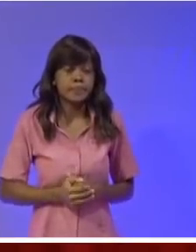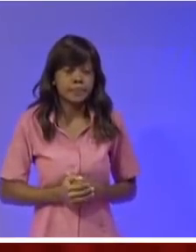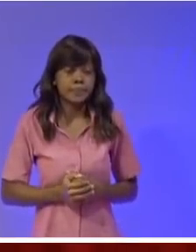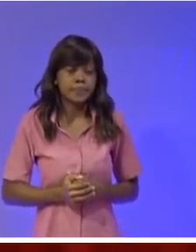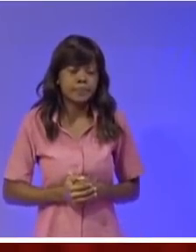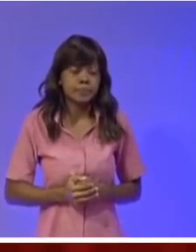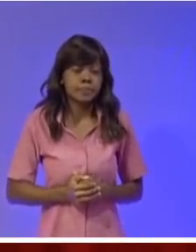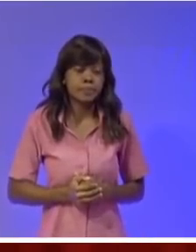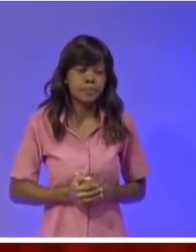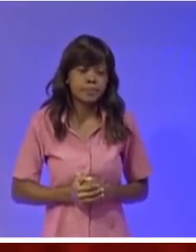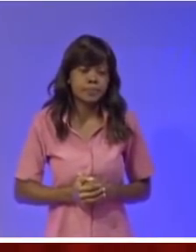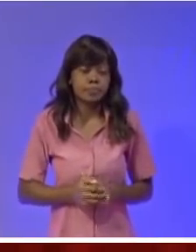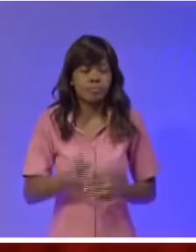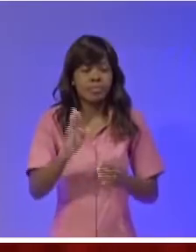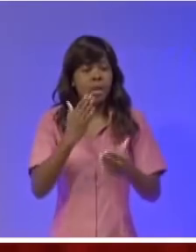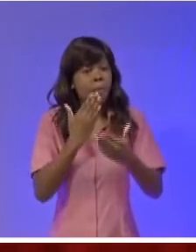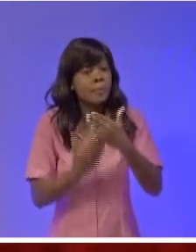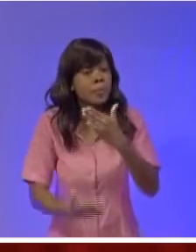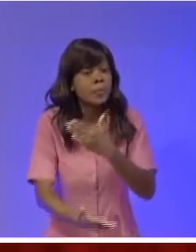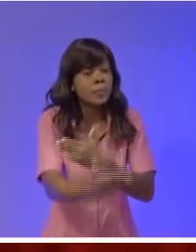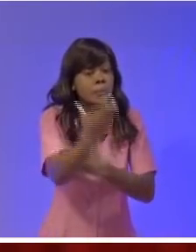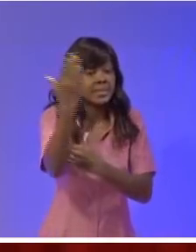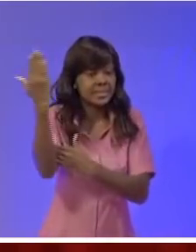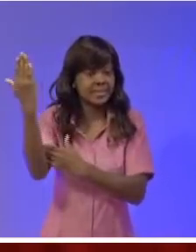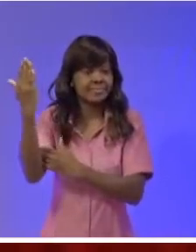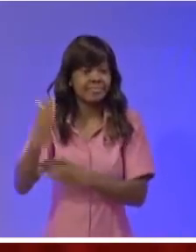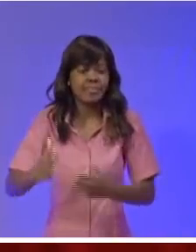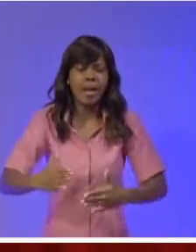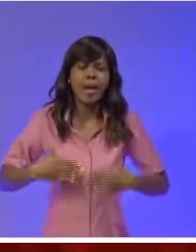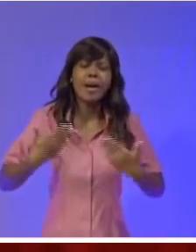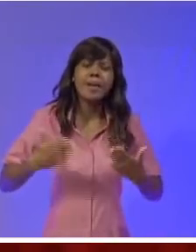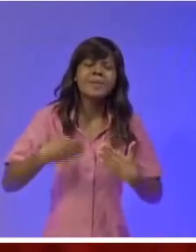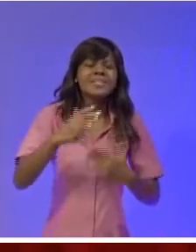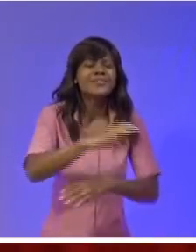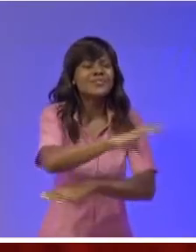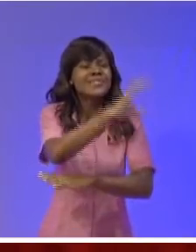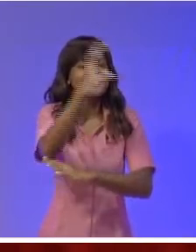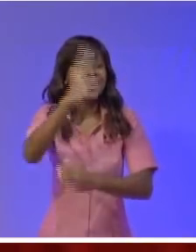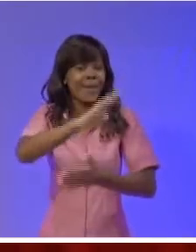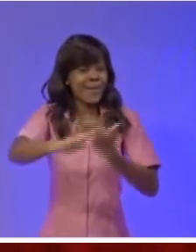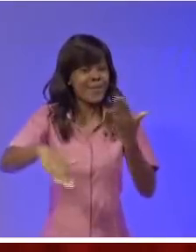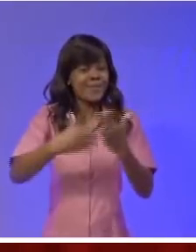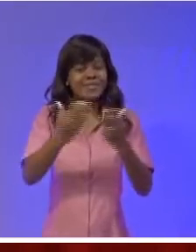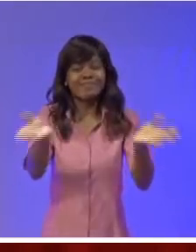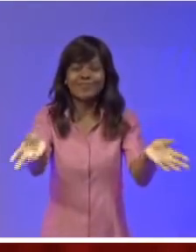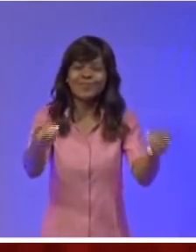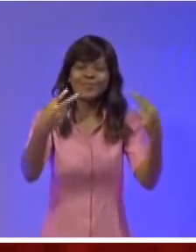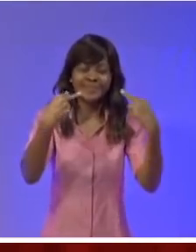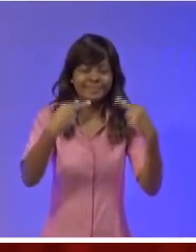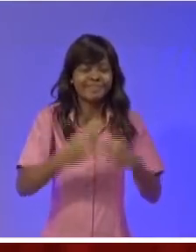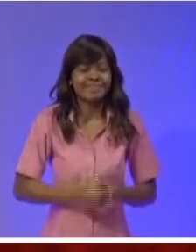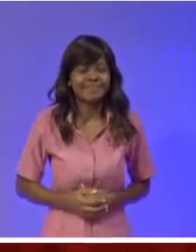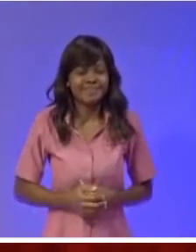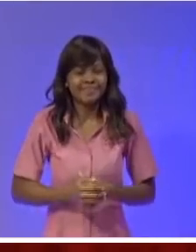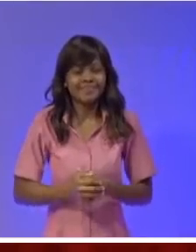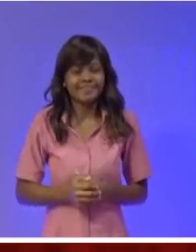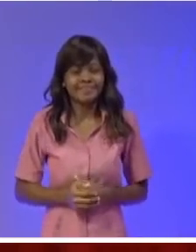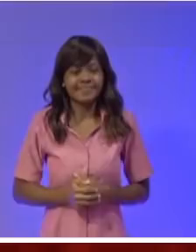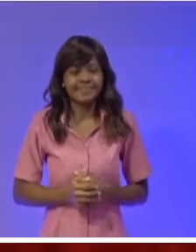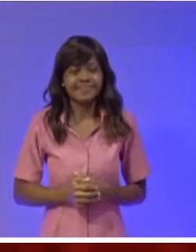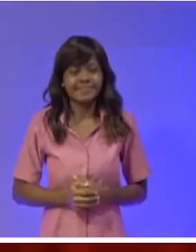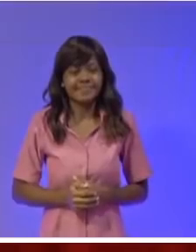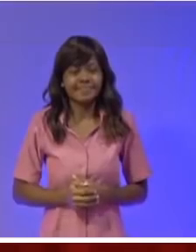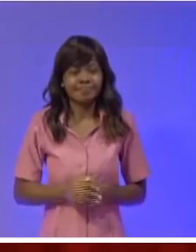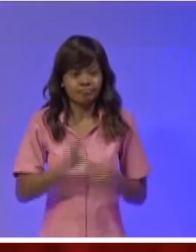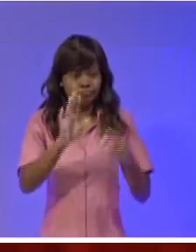from TTT News. Merry Christmas to the panel. Season's greetings. I have two questions. The first question is